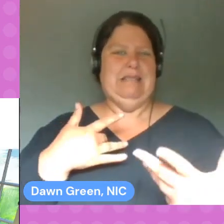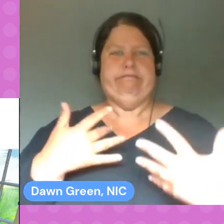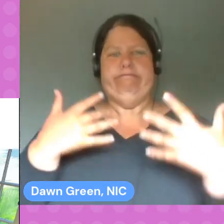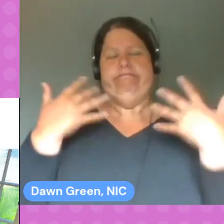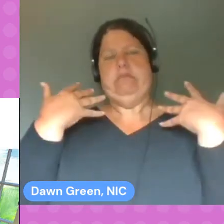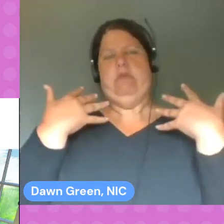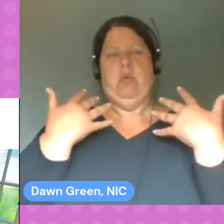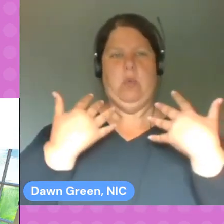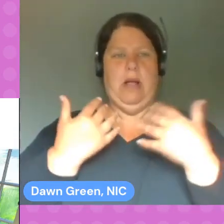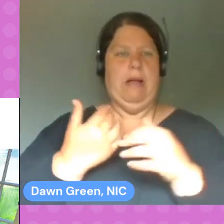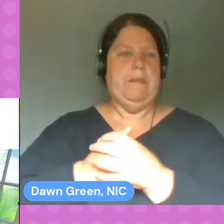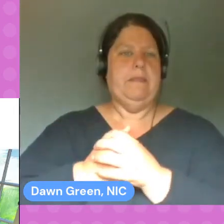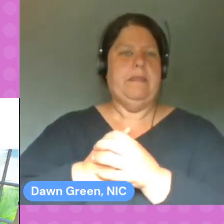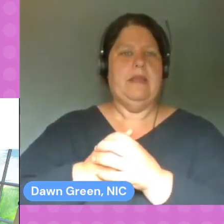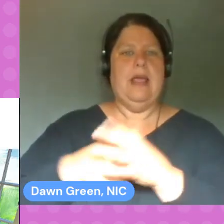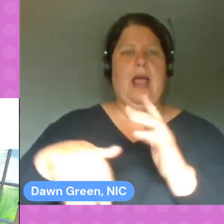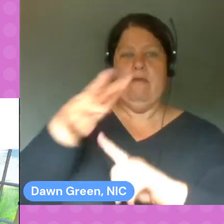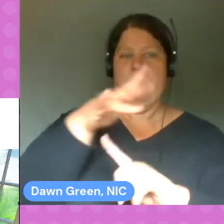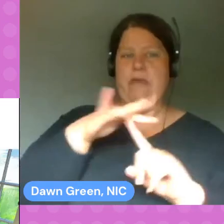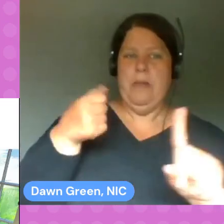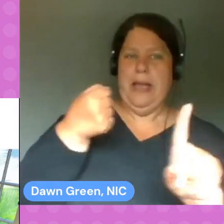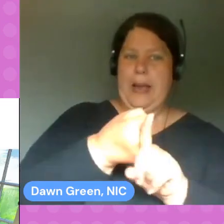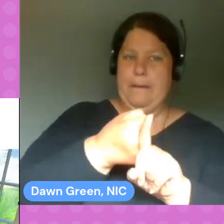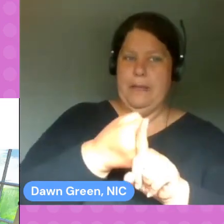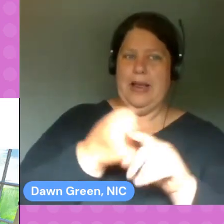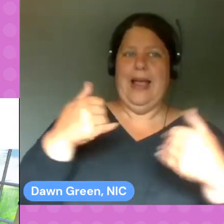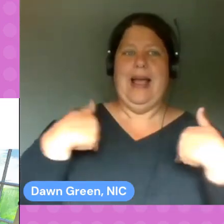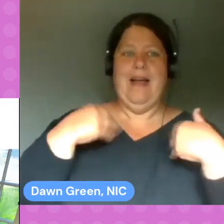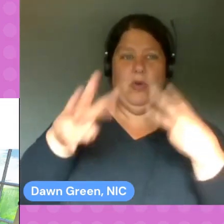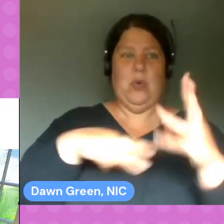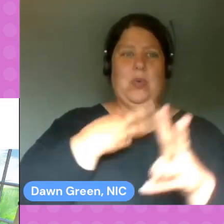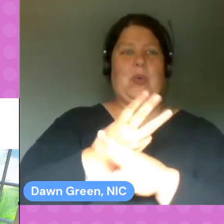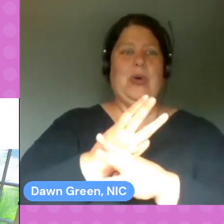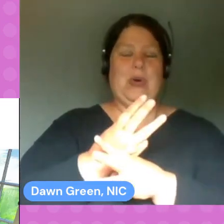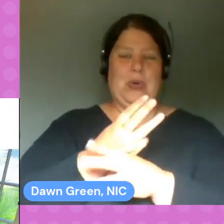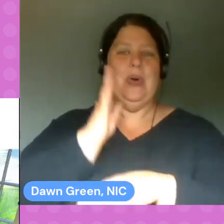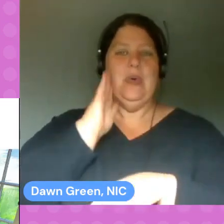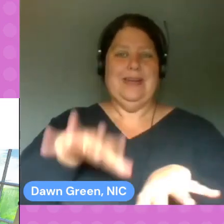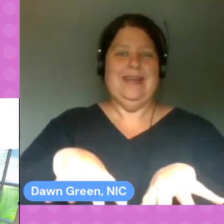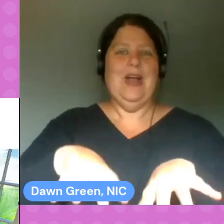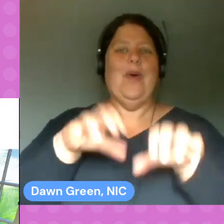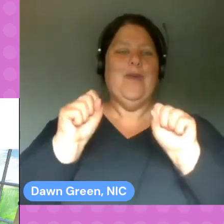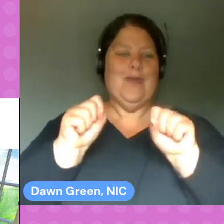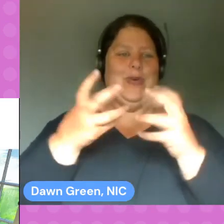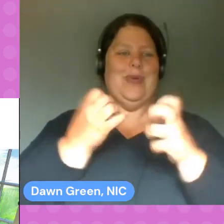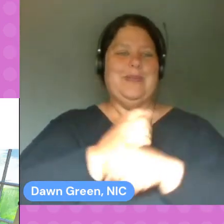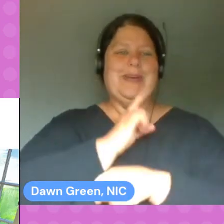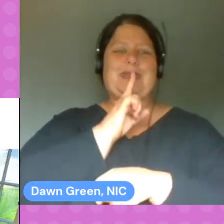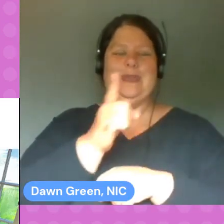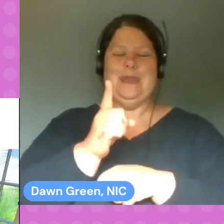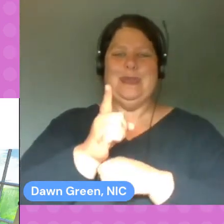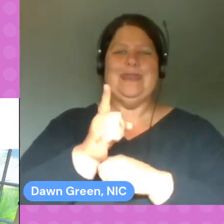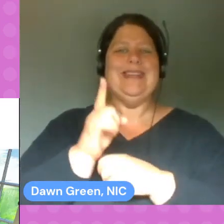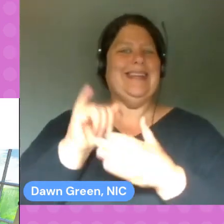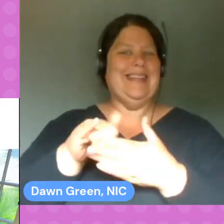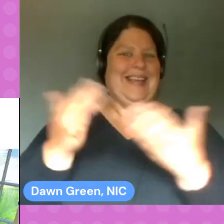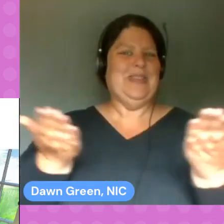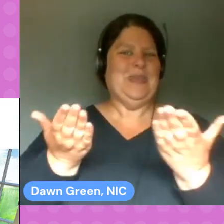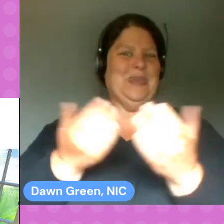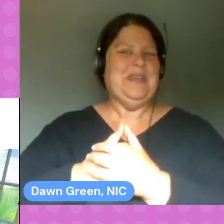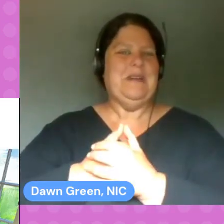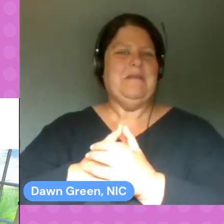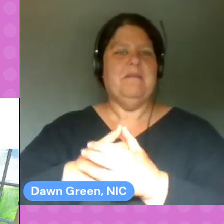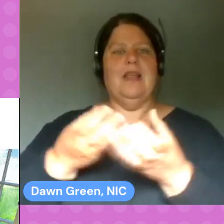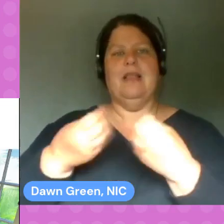products that they already use. Environmental impact. They have a world that they're going to take over, and they want to make sure that it is here.